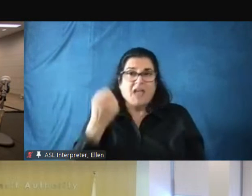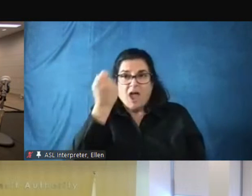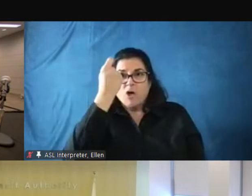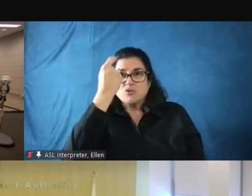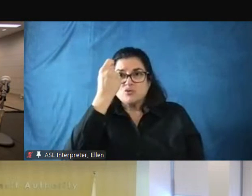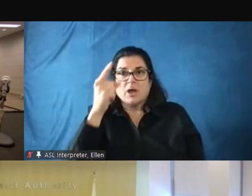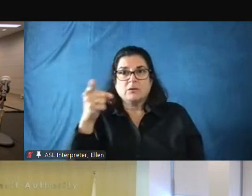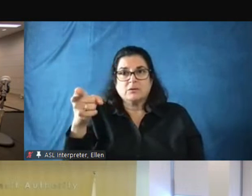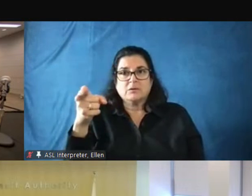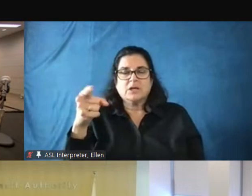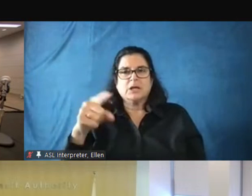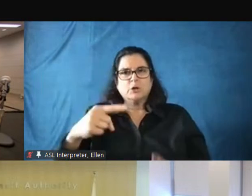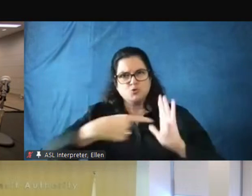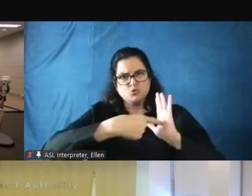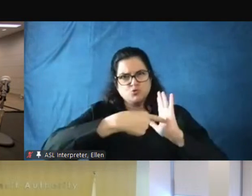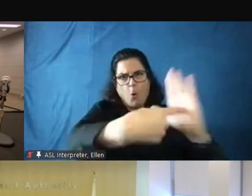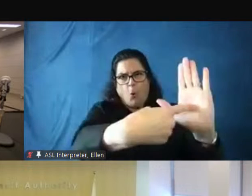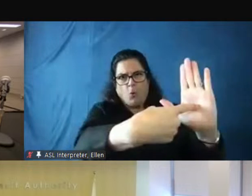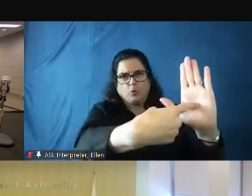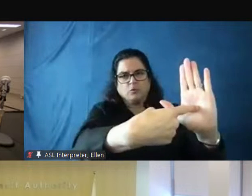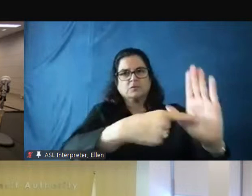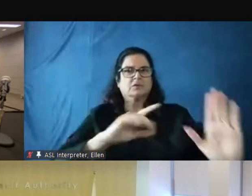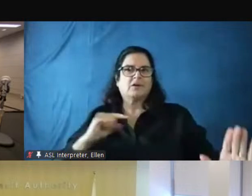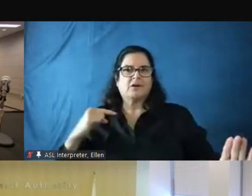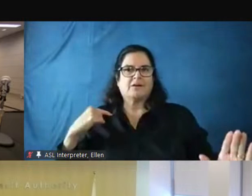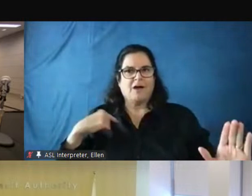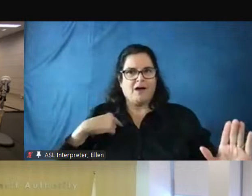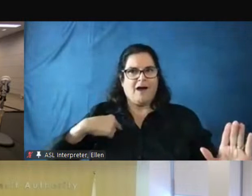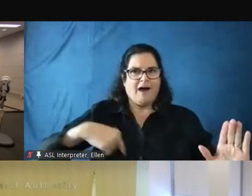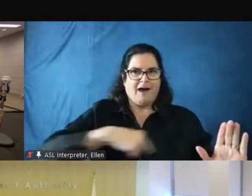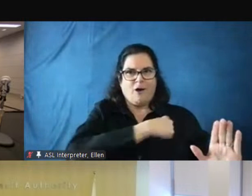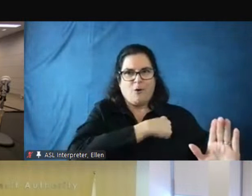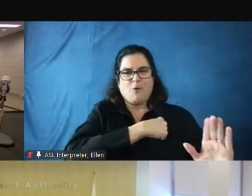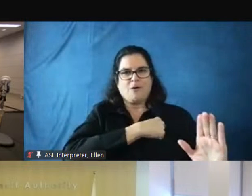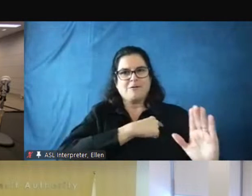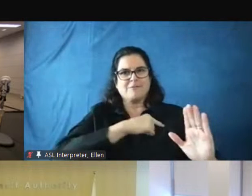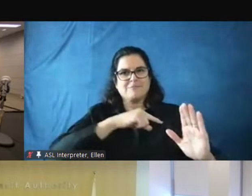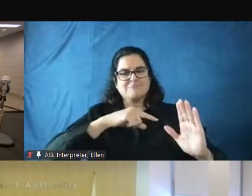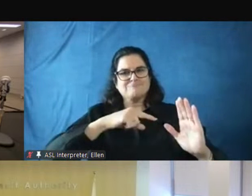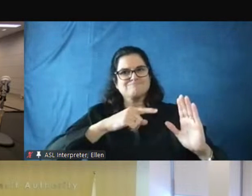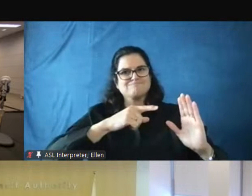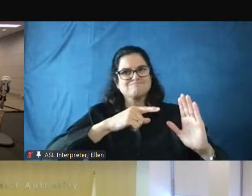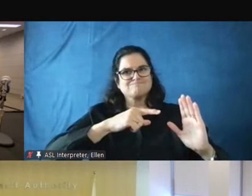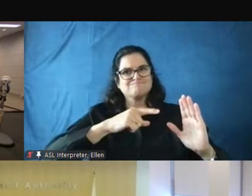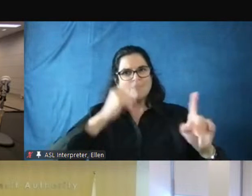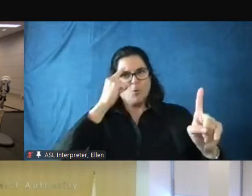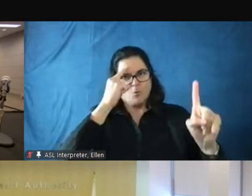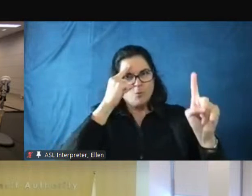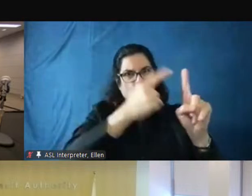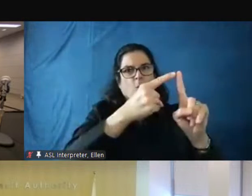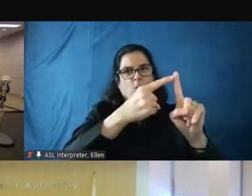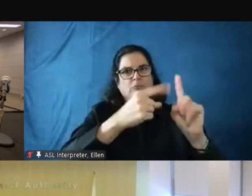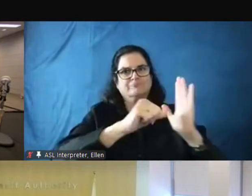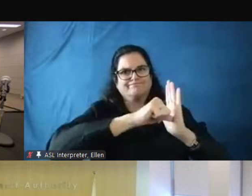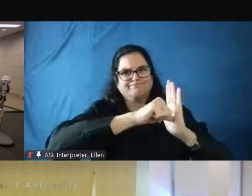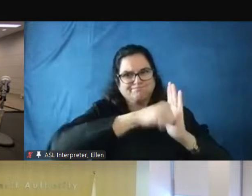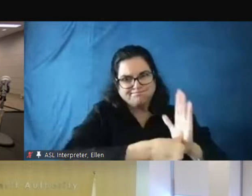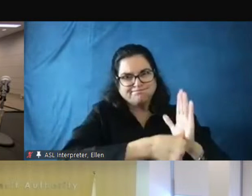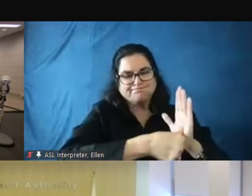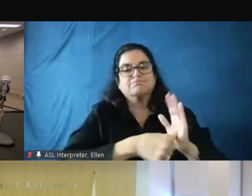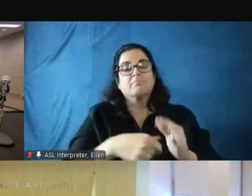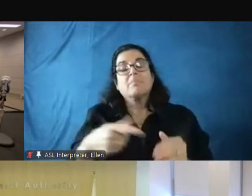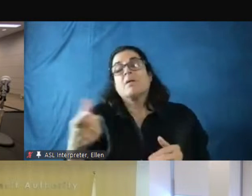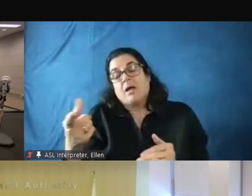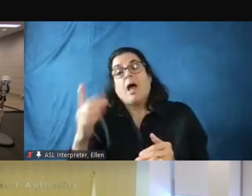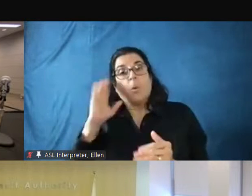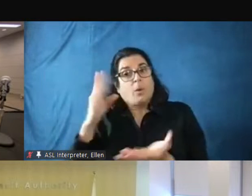marker down on our intention to do that. And I'm certainly willing to have that conversation with my team about whether that's something we